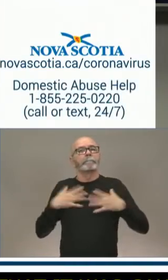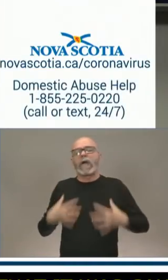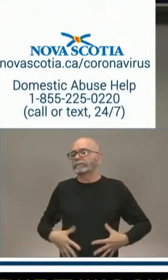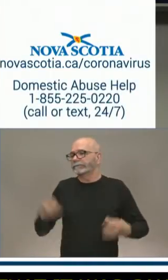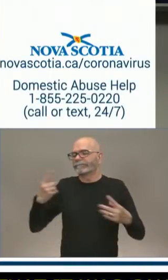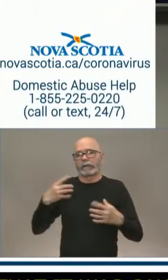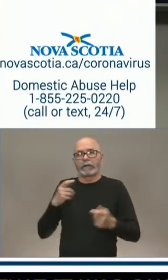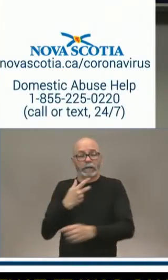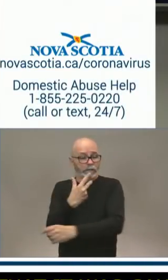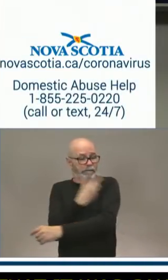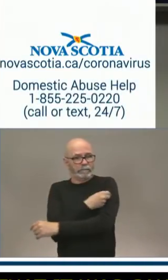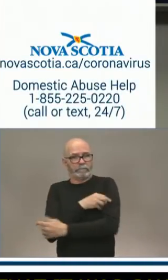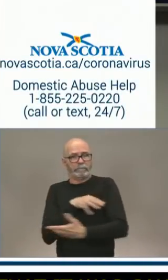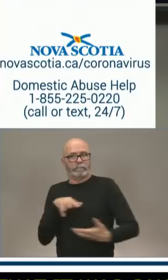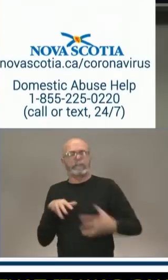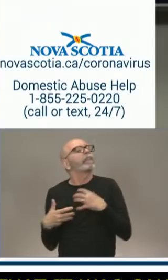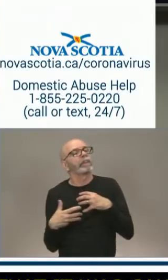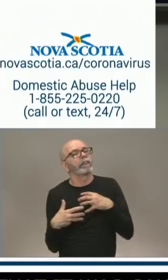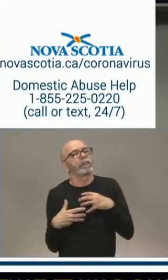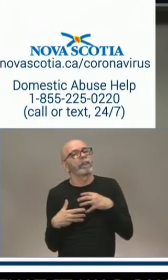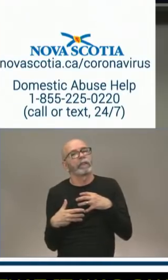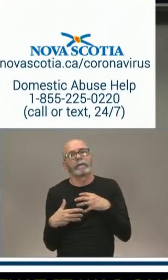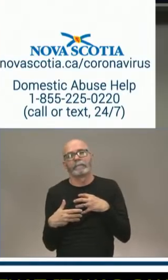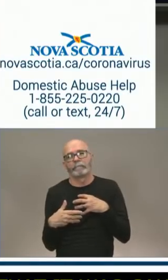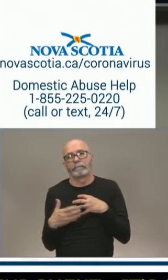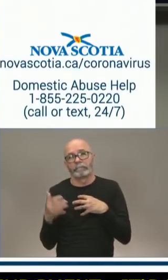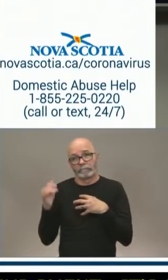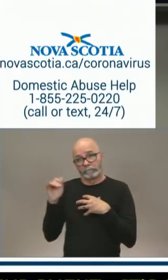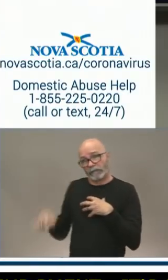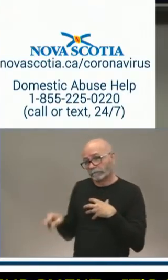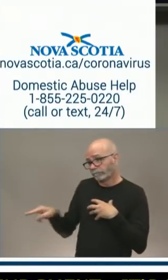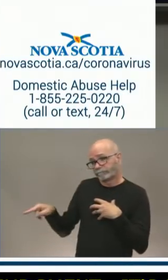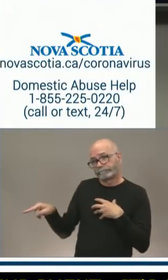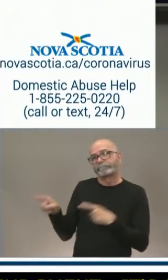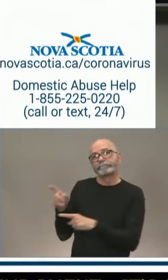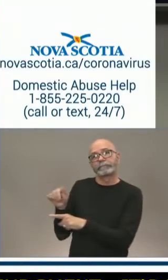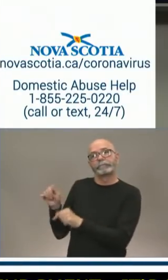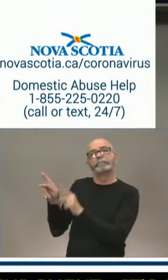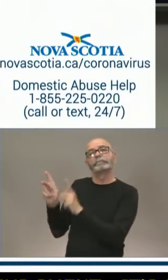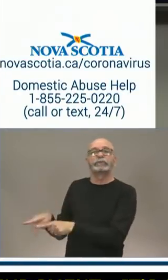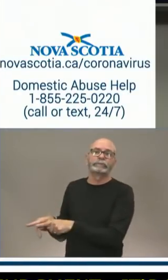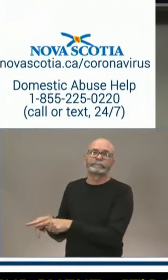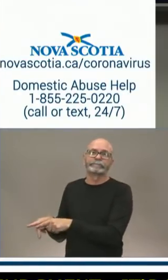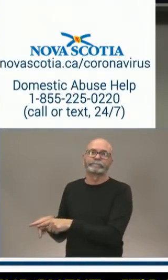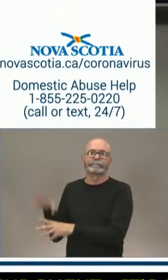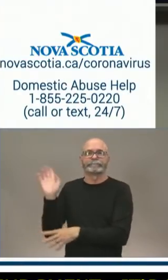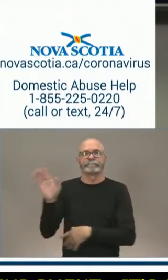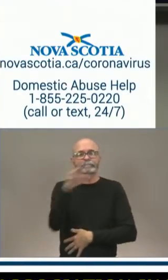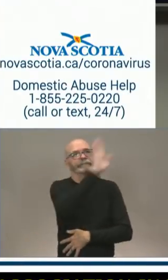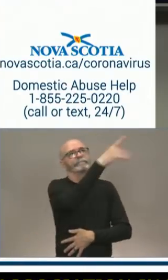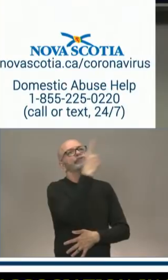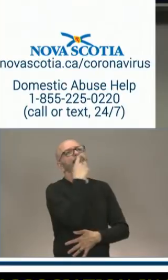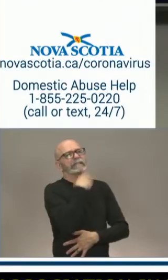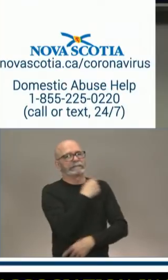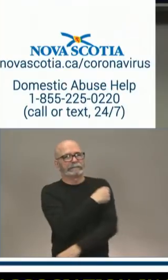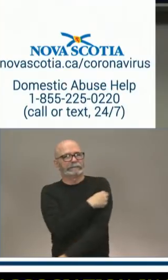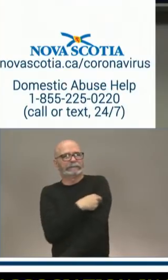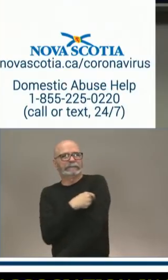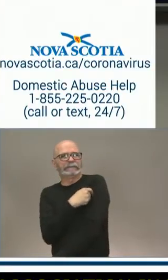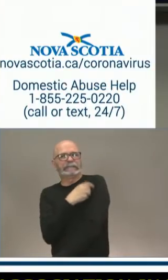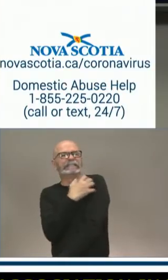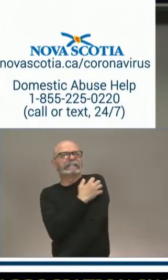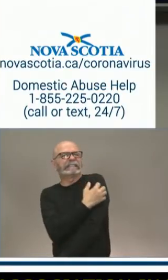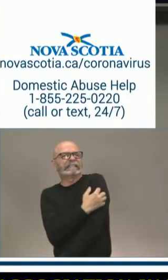vaccinated. We don't ask people to report the expected type of reactions, but anything that's severe or unusual, then that healthcare